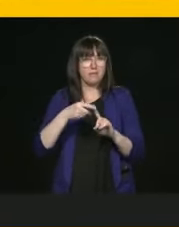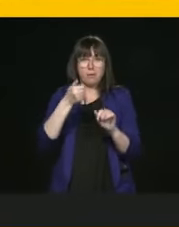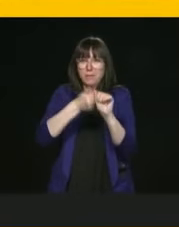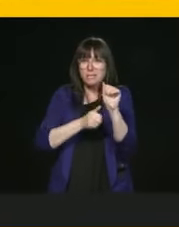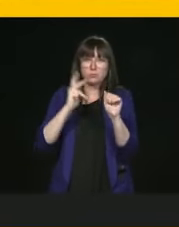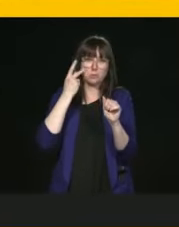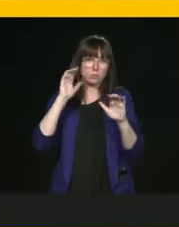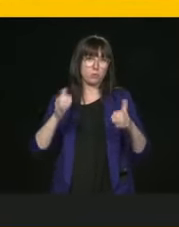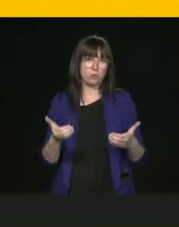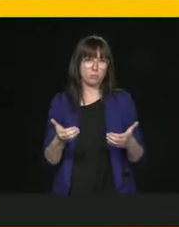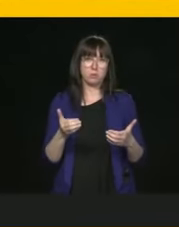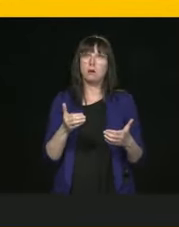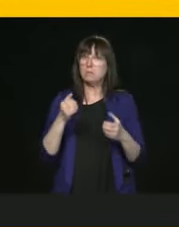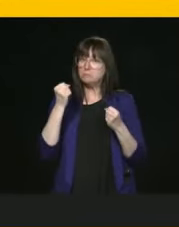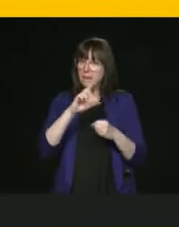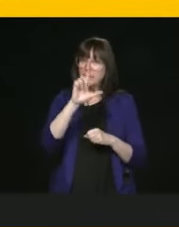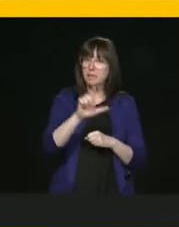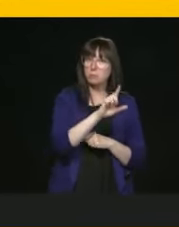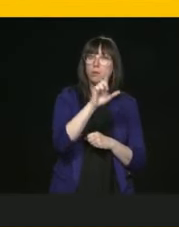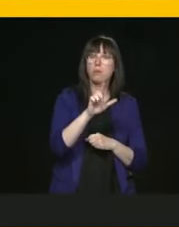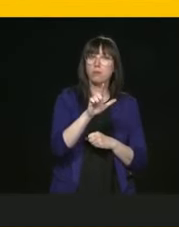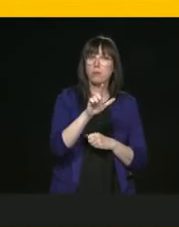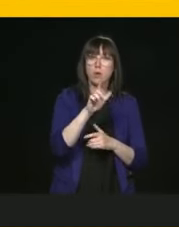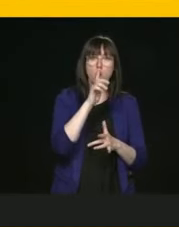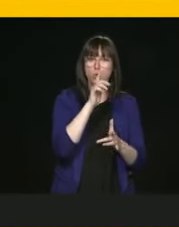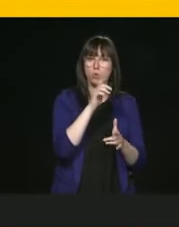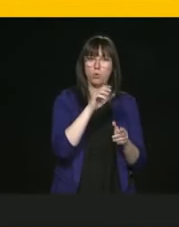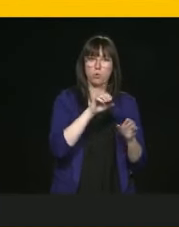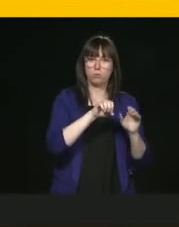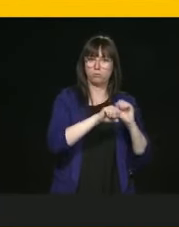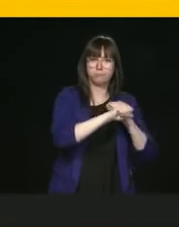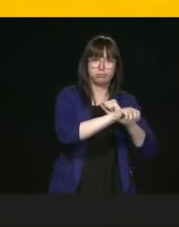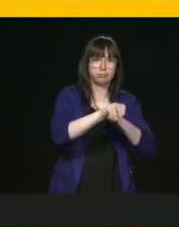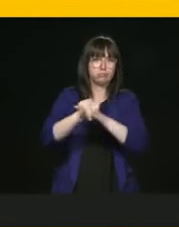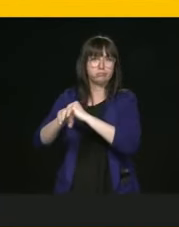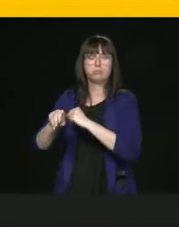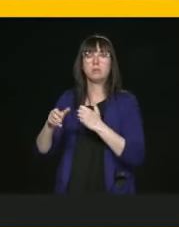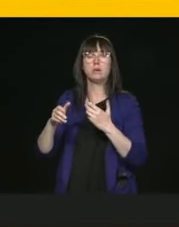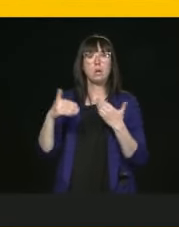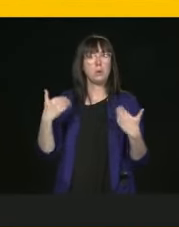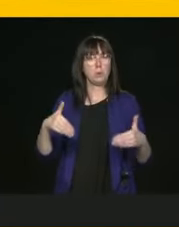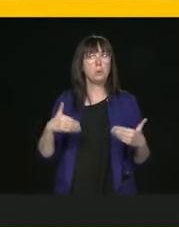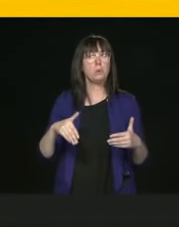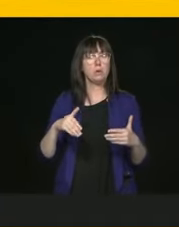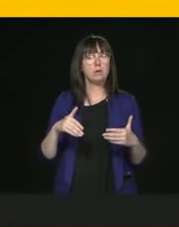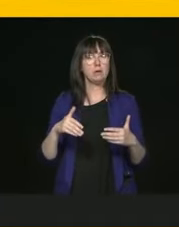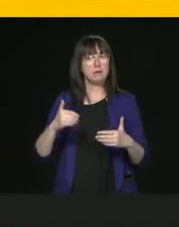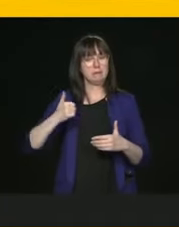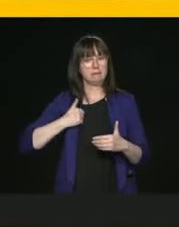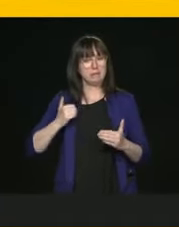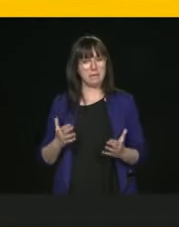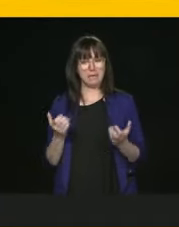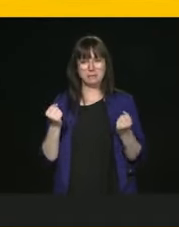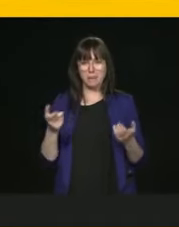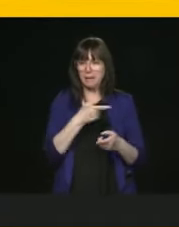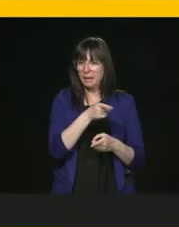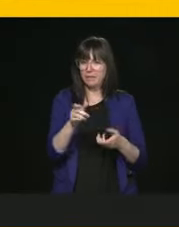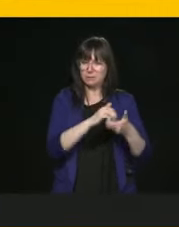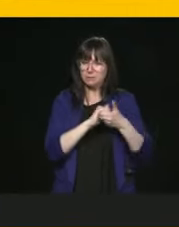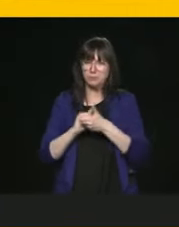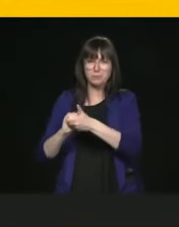many, many Liberal MPs who've been passing the message through. We know that Canadians are working together